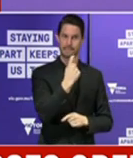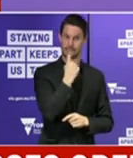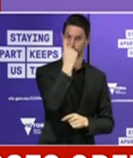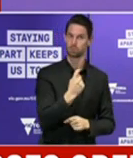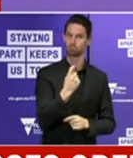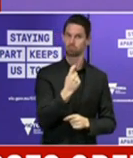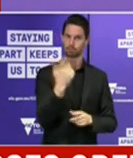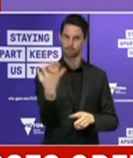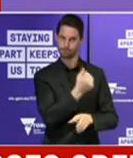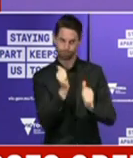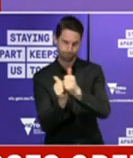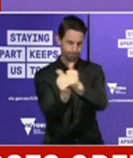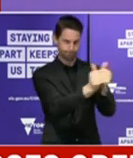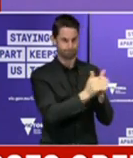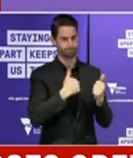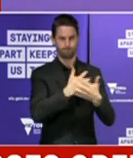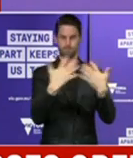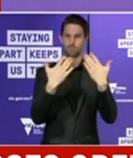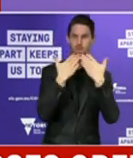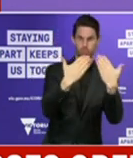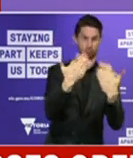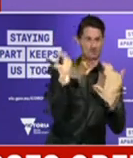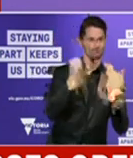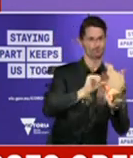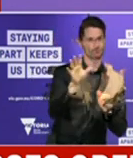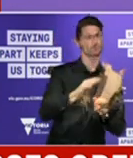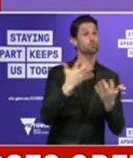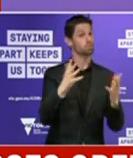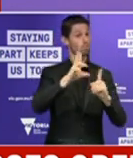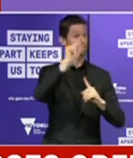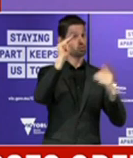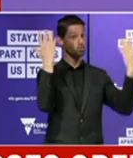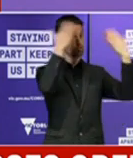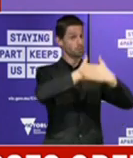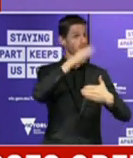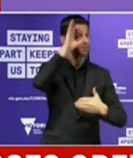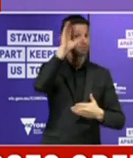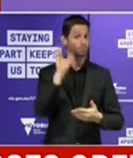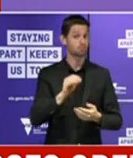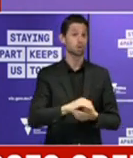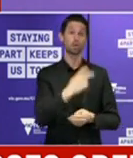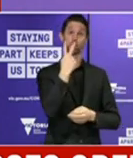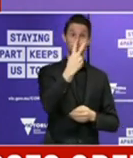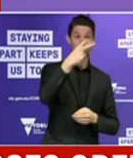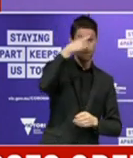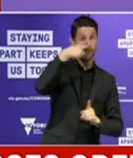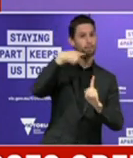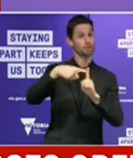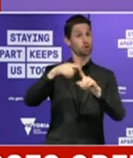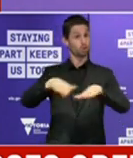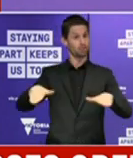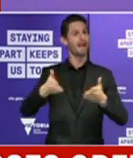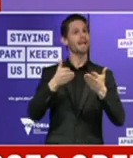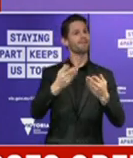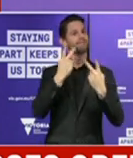thing. And I thank them sincerely. From 11:59 tonight, 2 people plus dependents are allowed into the